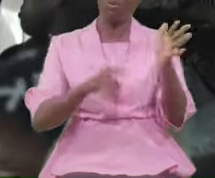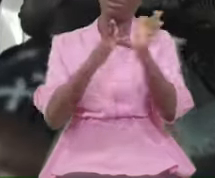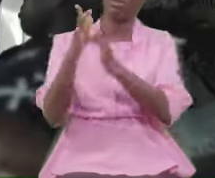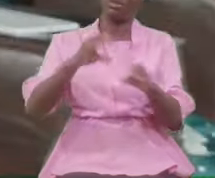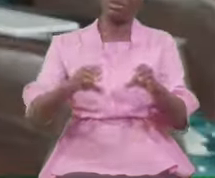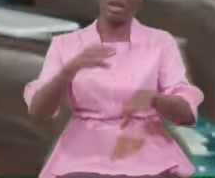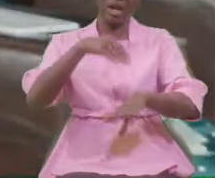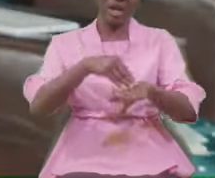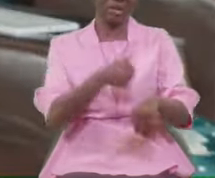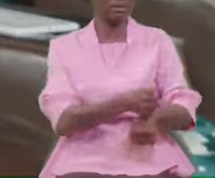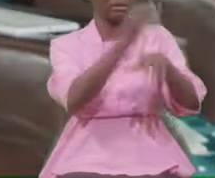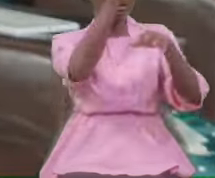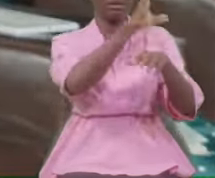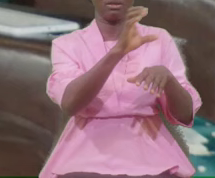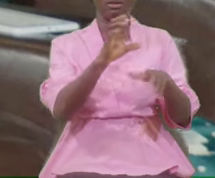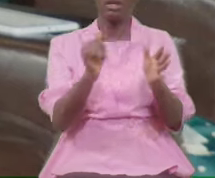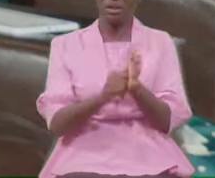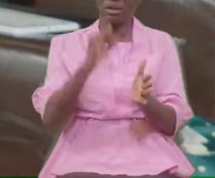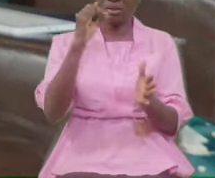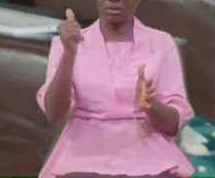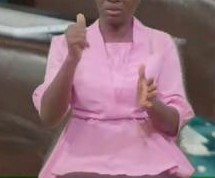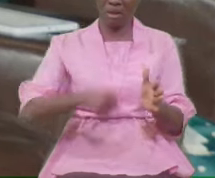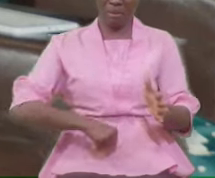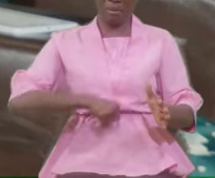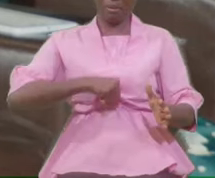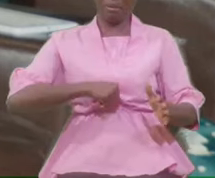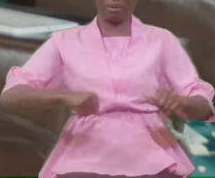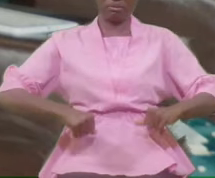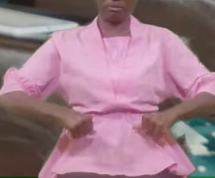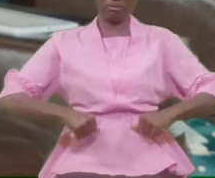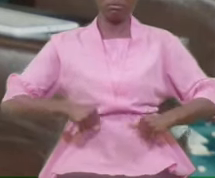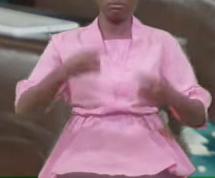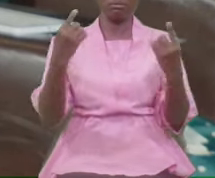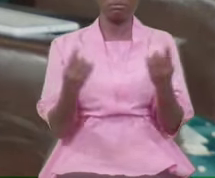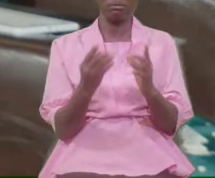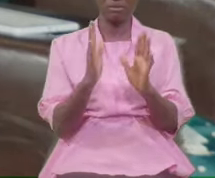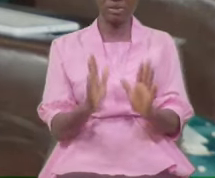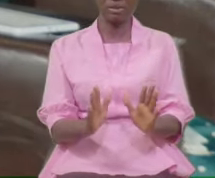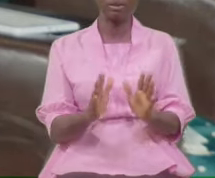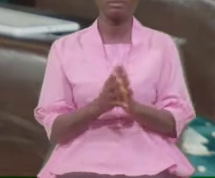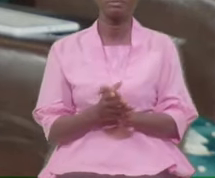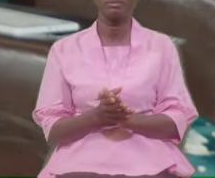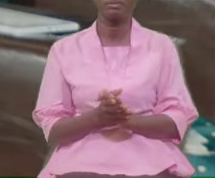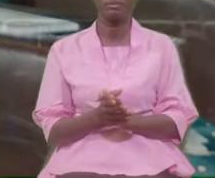proud siguro mas maayo ginah sa kalbaryo